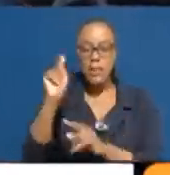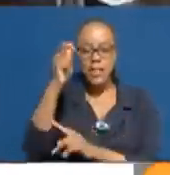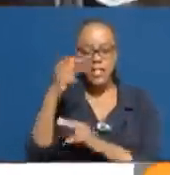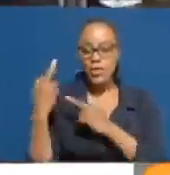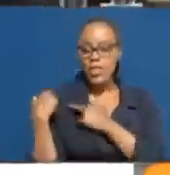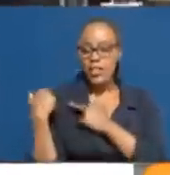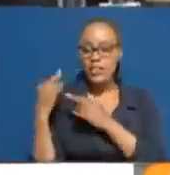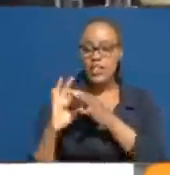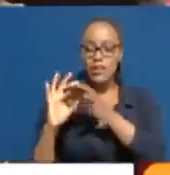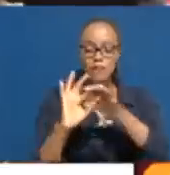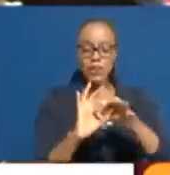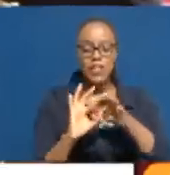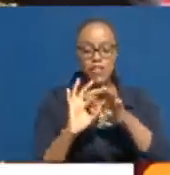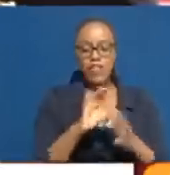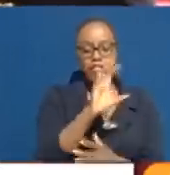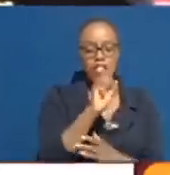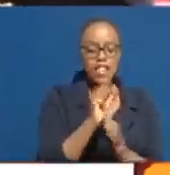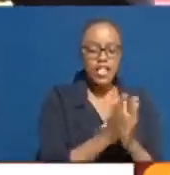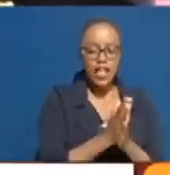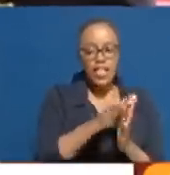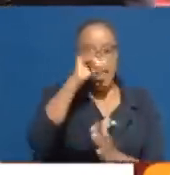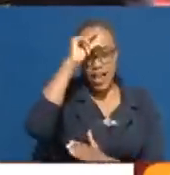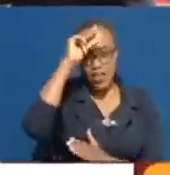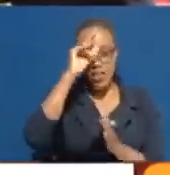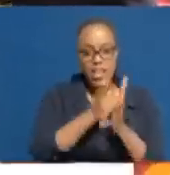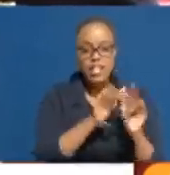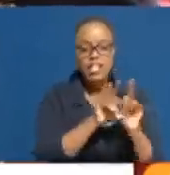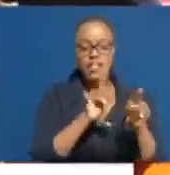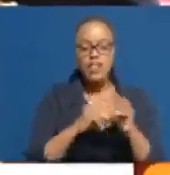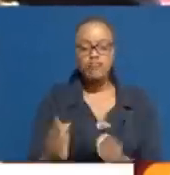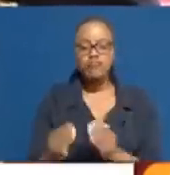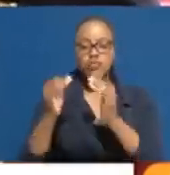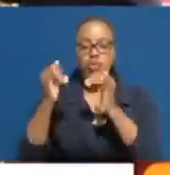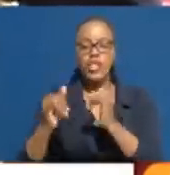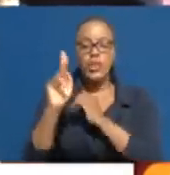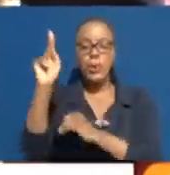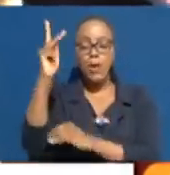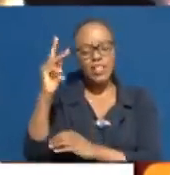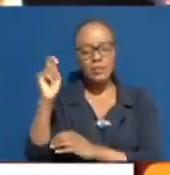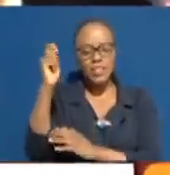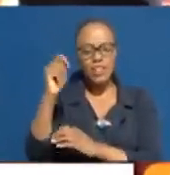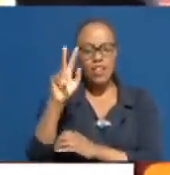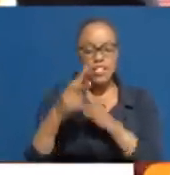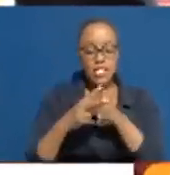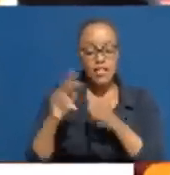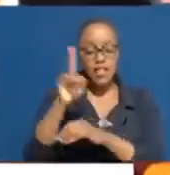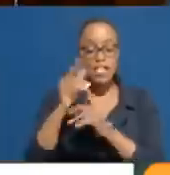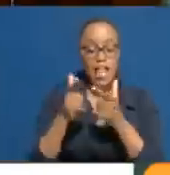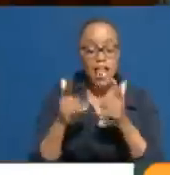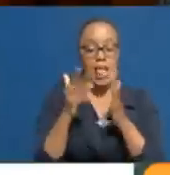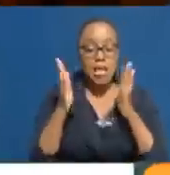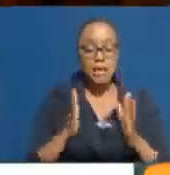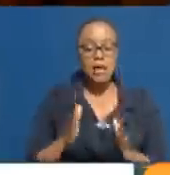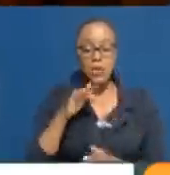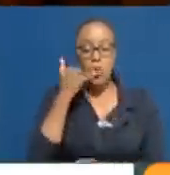of coordinating the cabinet and the government until he hands over to the new president. There are 7 days allowed for any